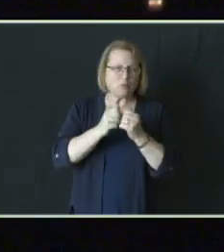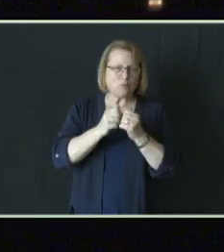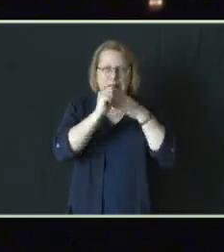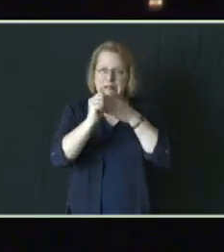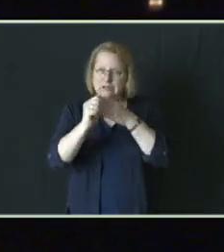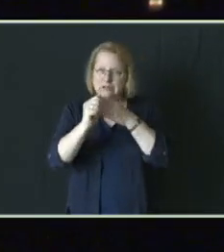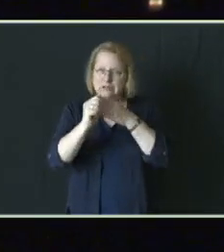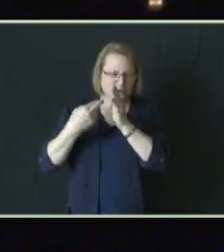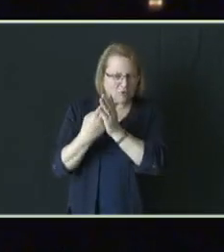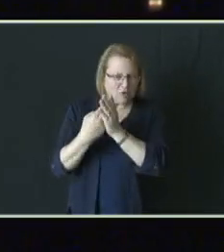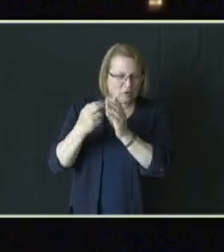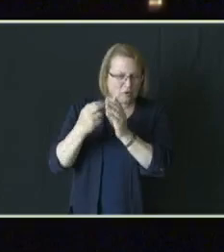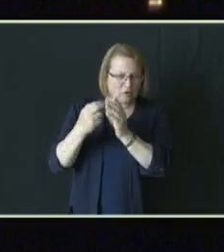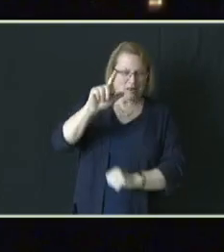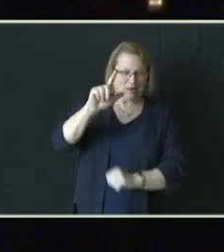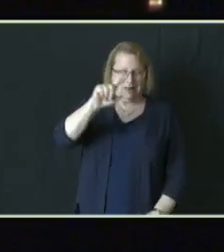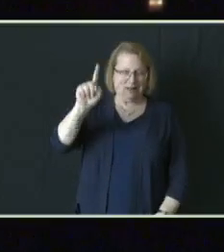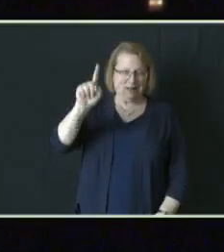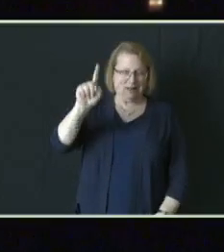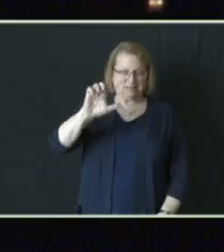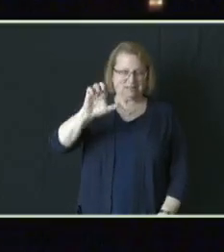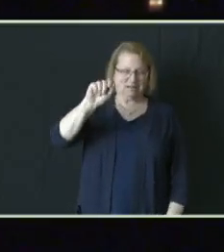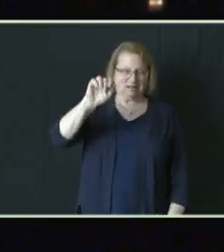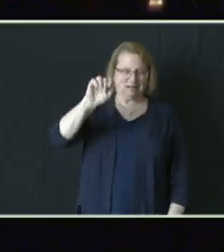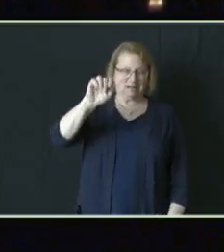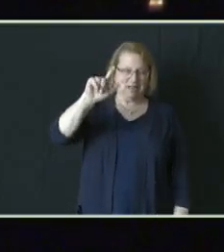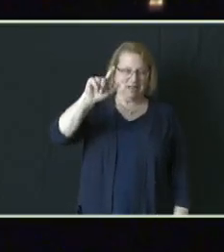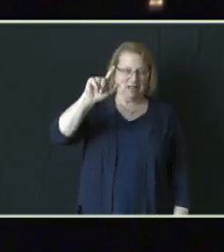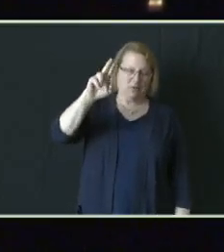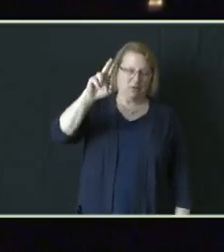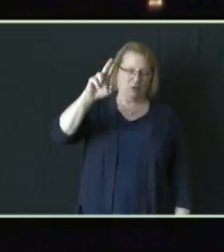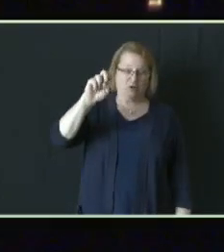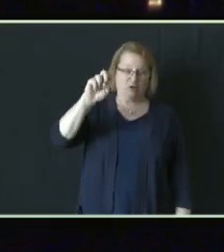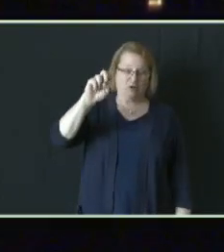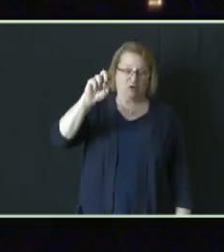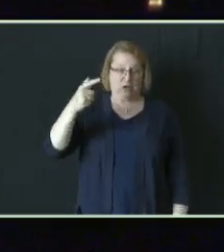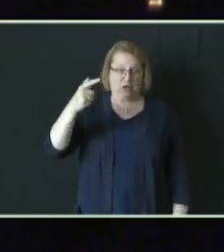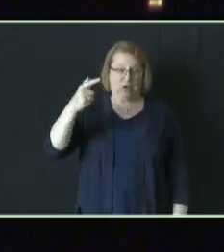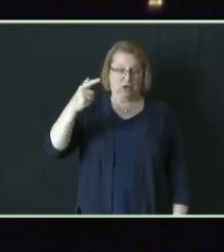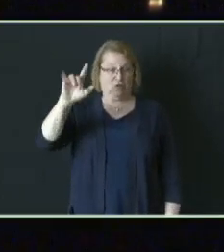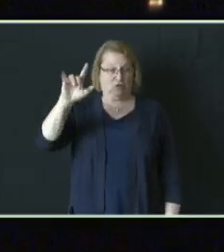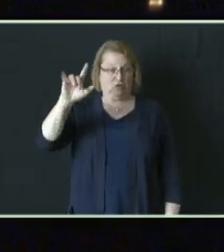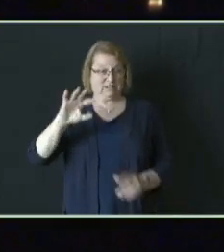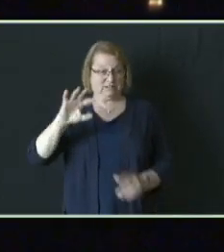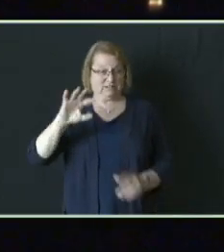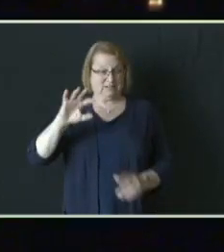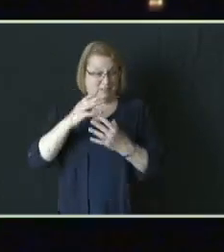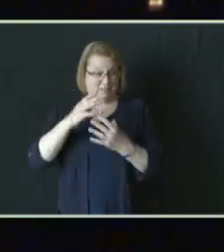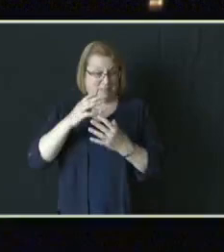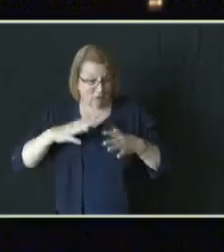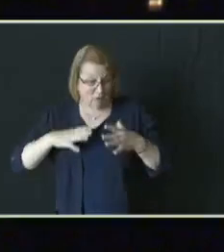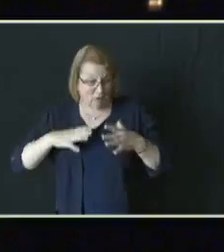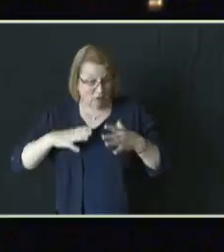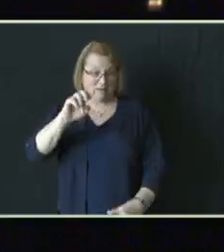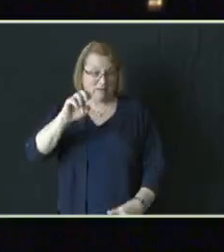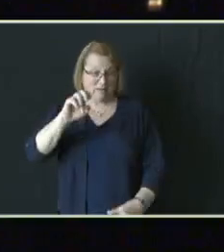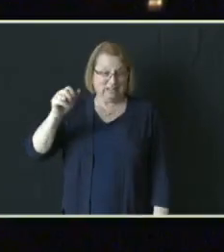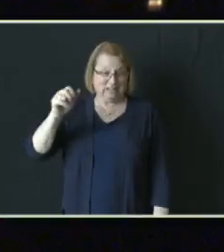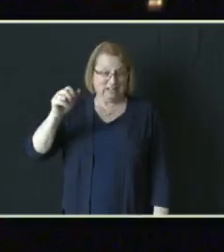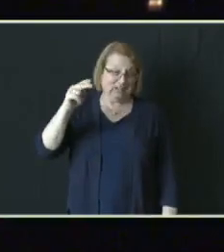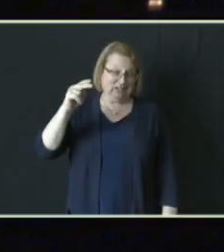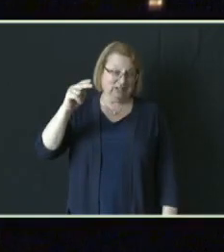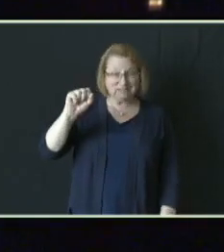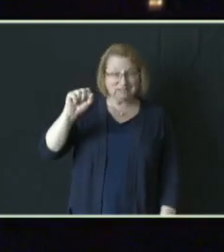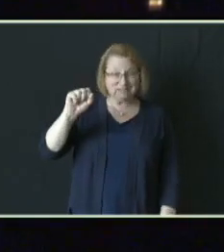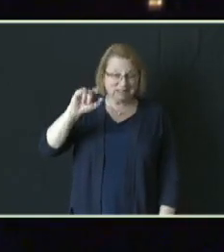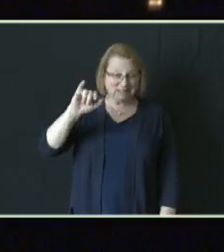Liz Claiborne, Goody's Family Clothing, Lee Jeans Division, and most recently as Senior Vice President and General Manager